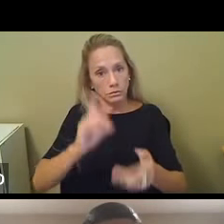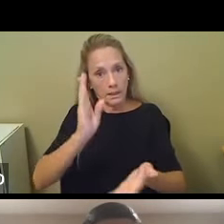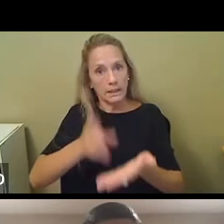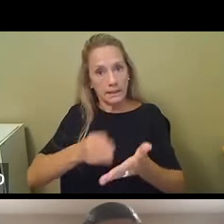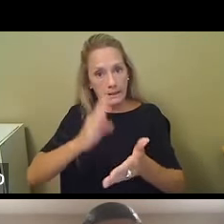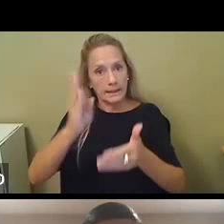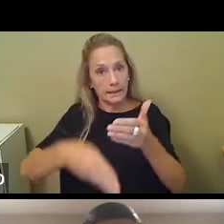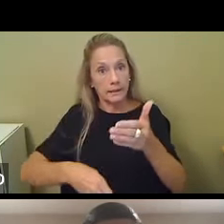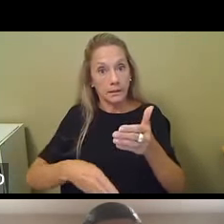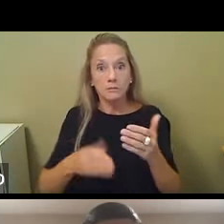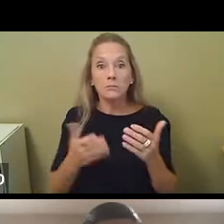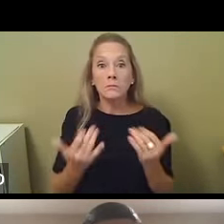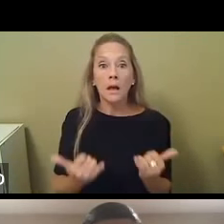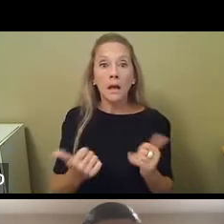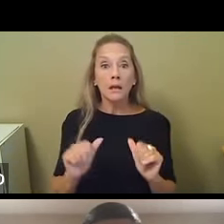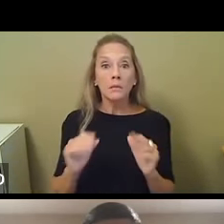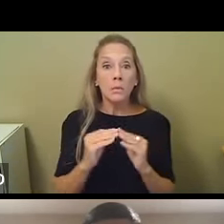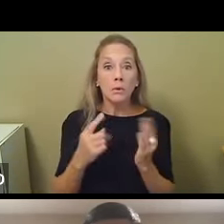Discussion?